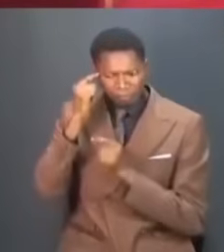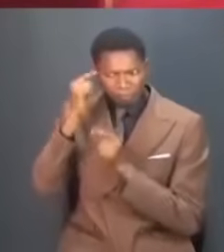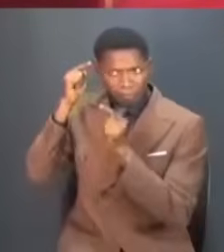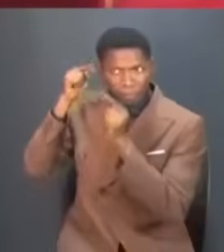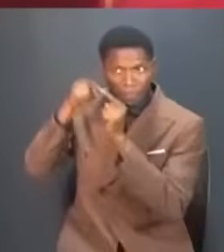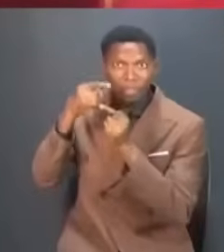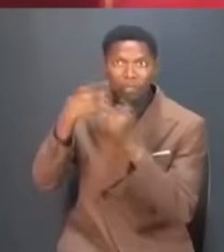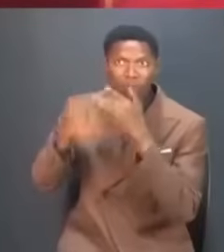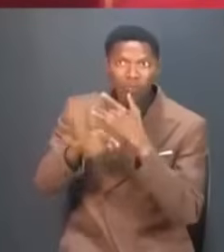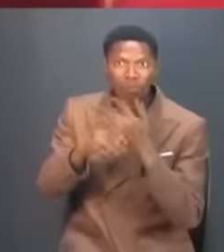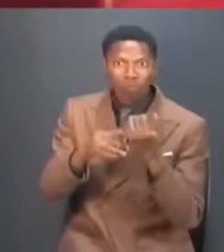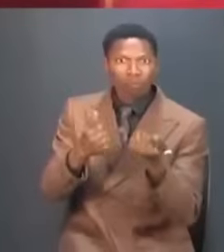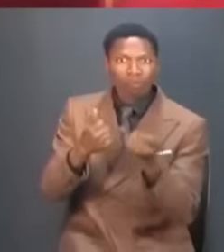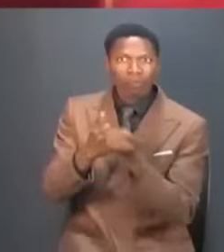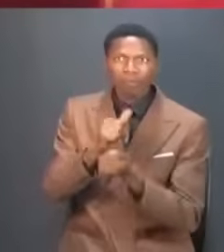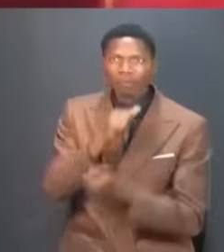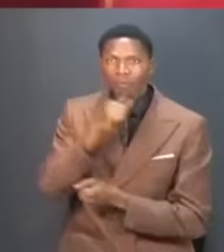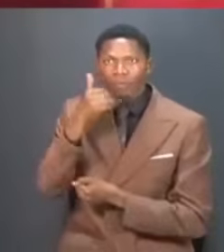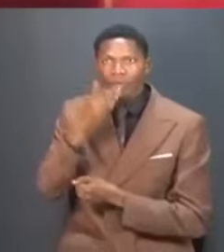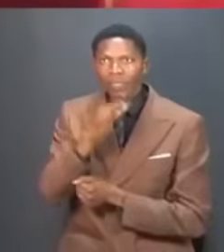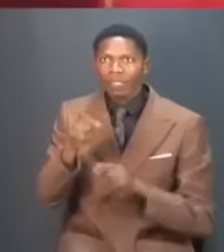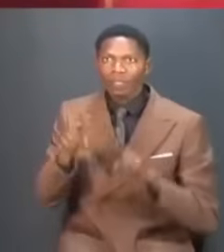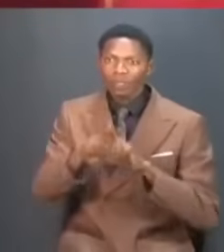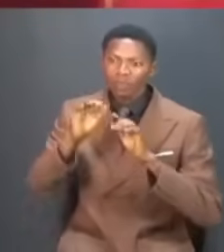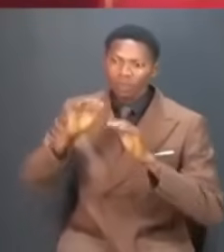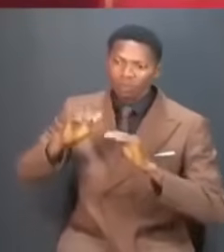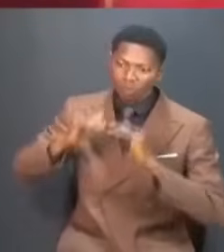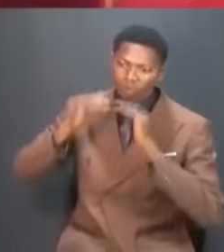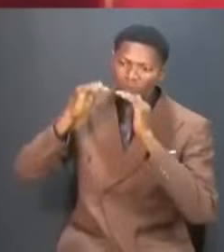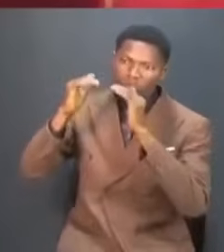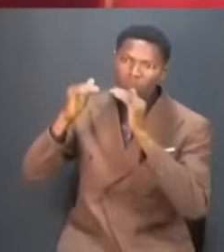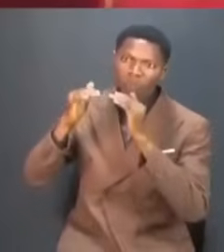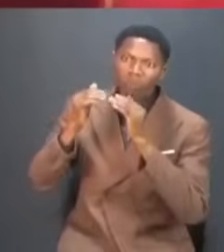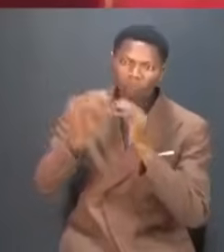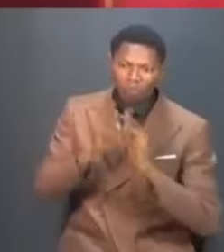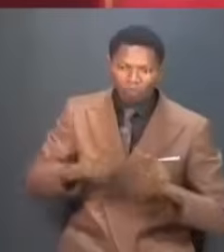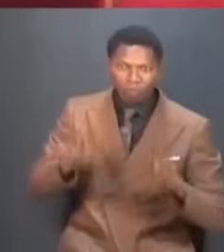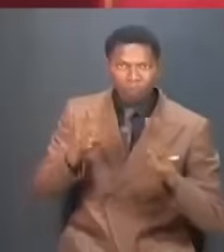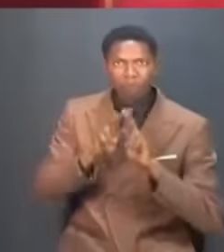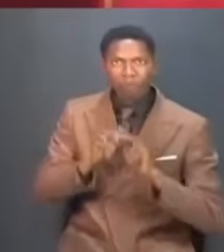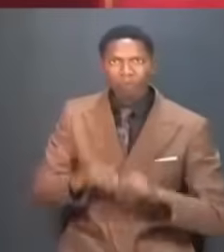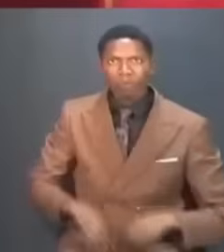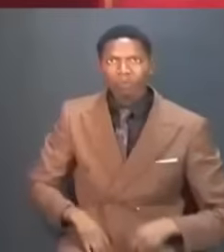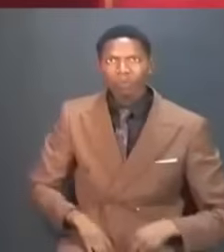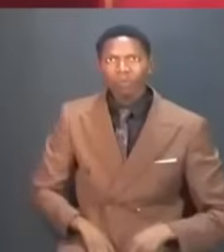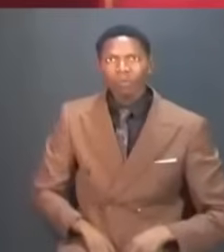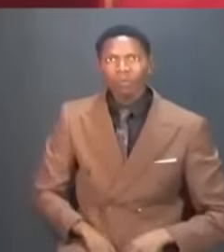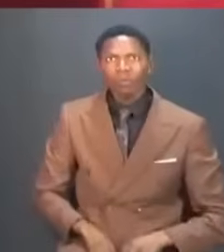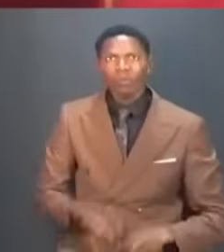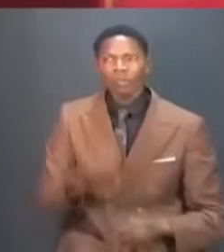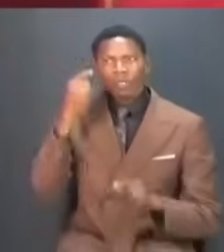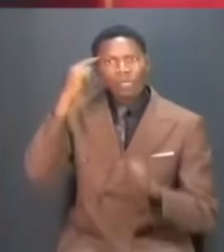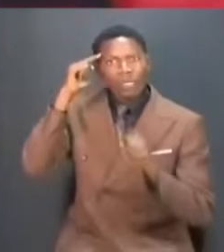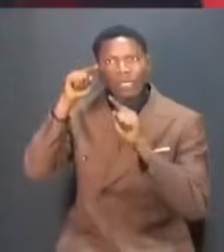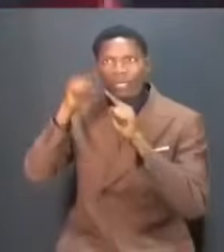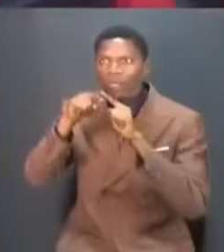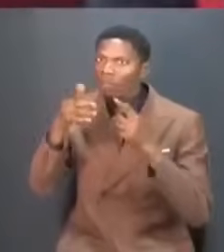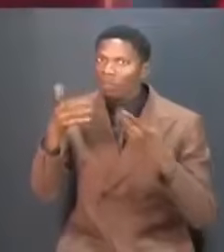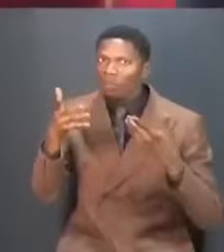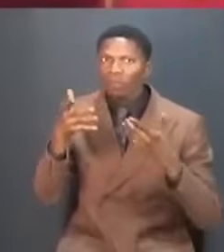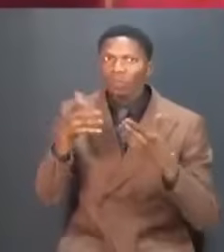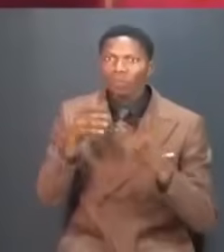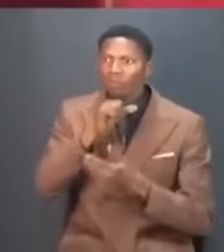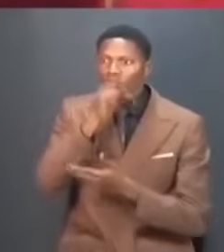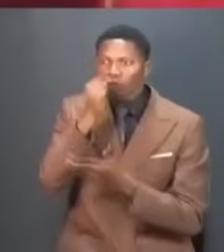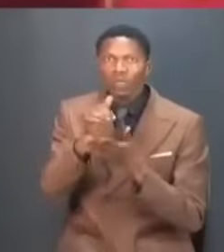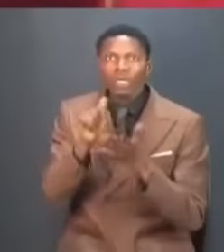protecting farmers, and promoting sustainable value addition. The overarching goal is to ensure that